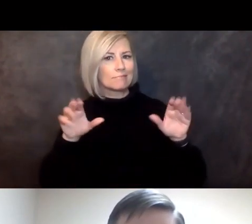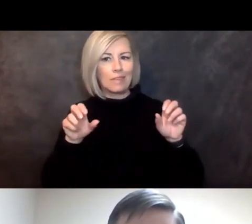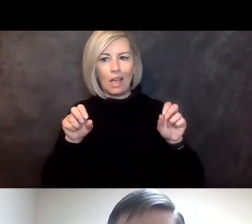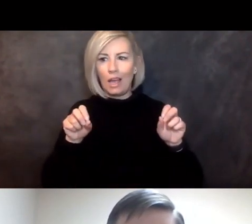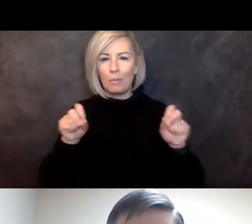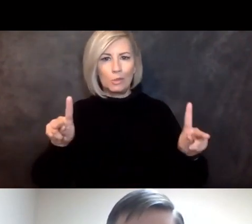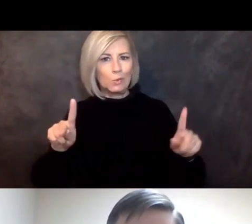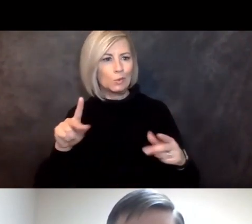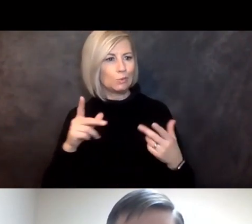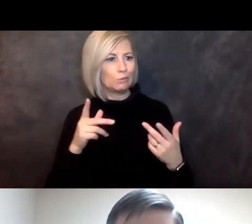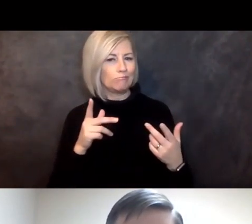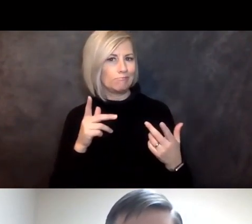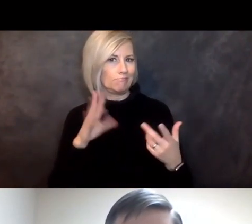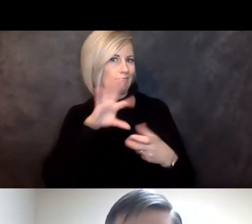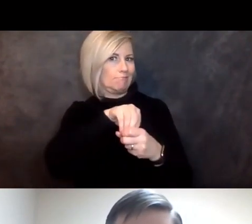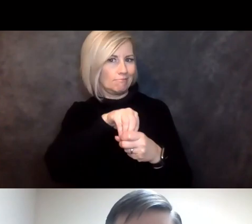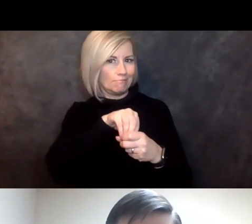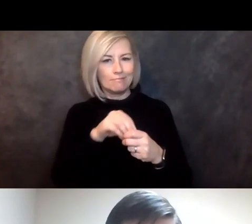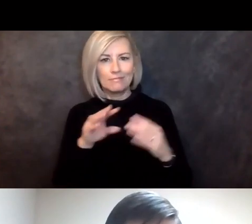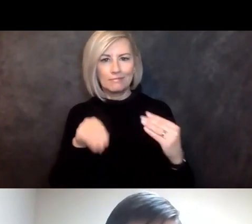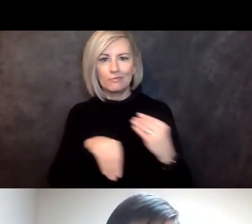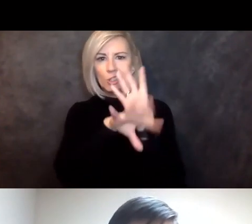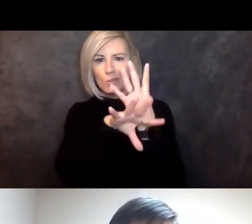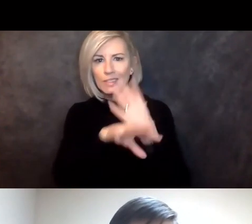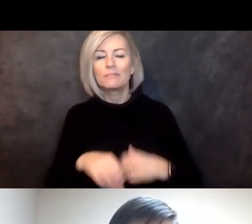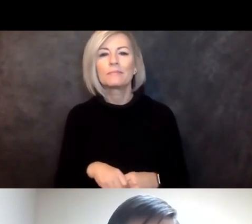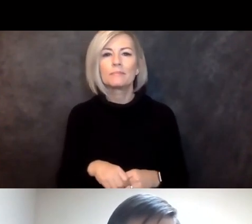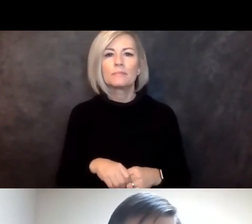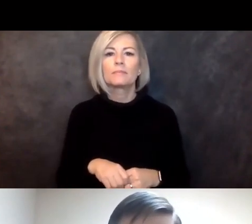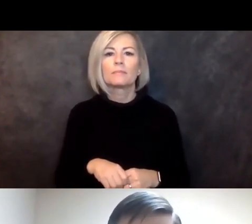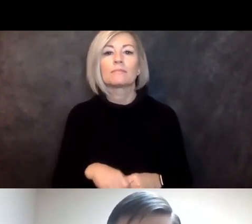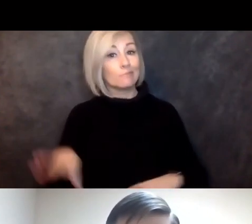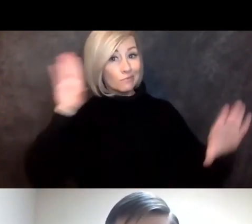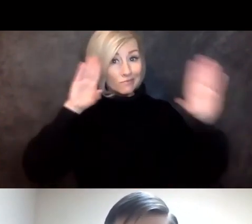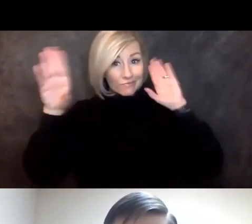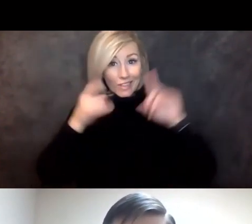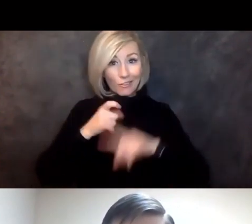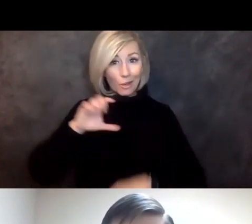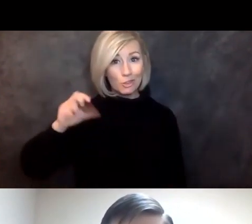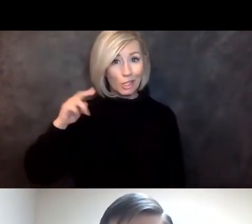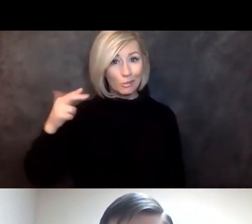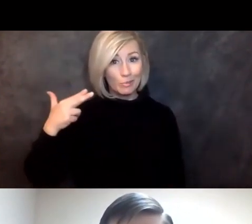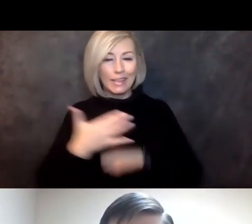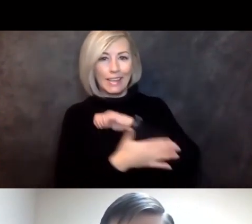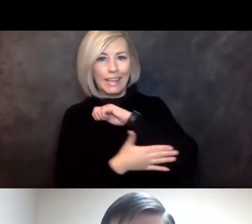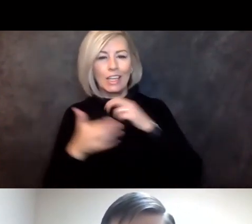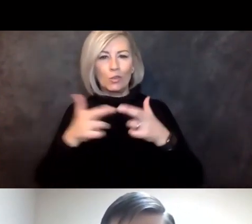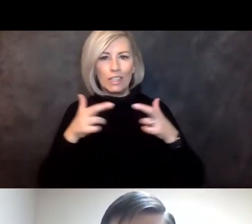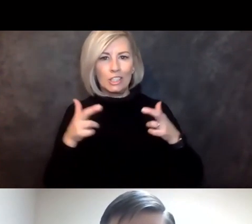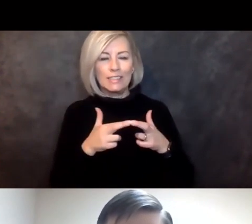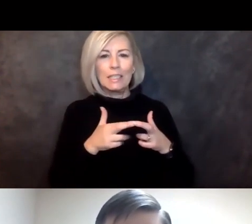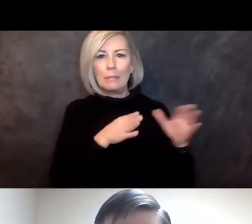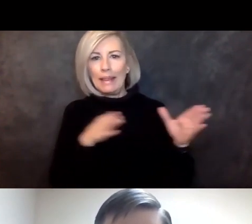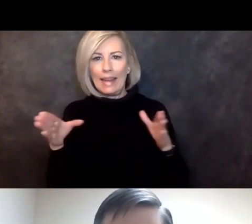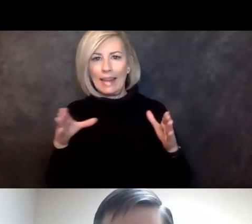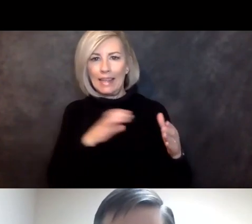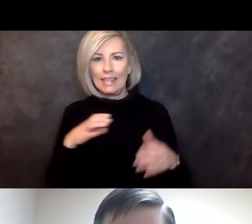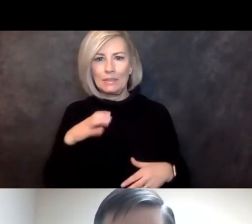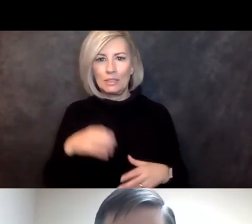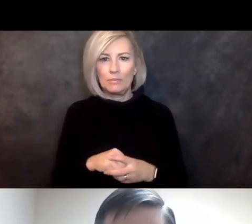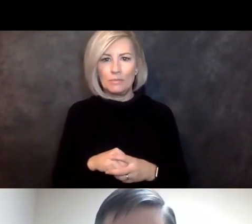virtually for the Disability Resource Expo. Greetings from Champaign County Regional Planning Commission, Early Childhood